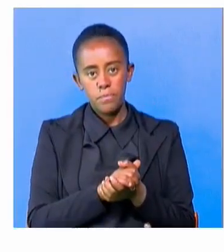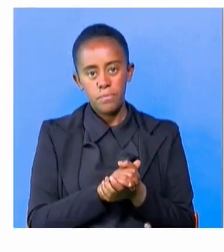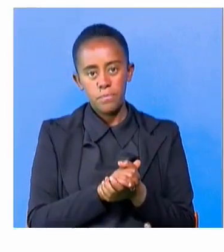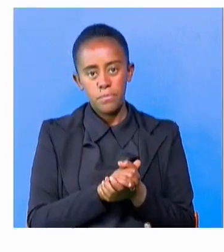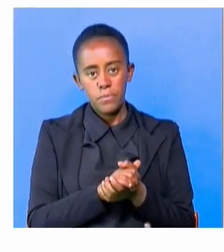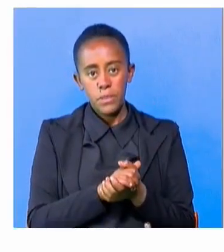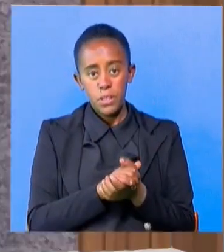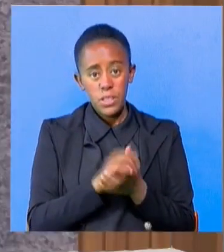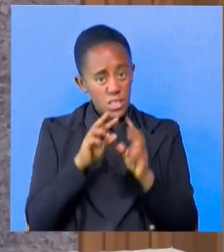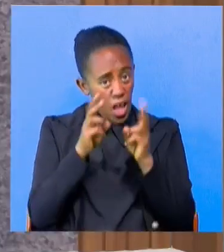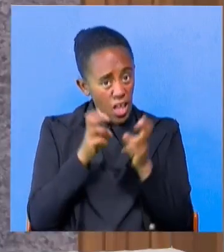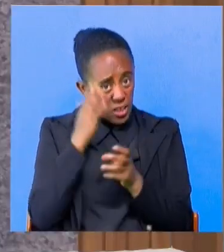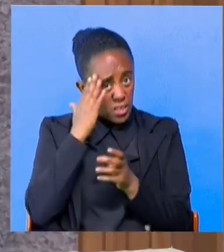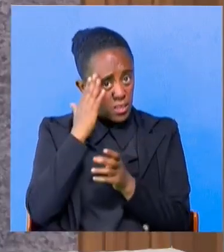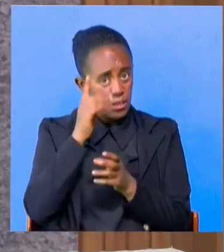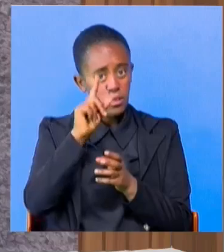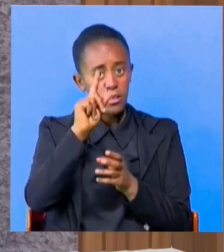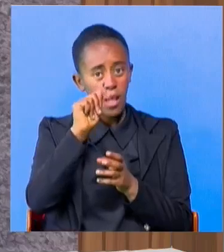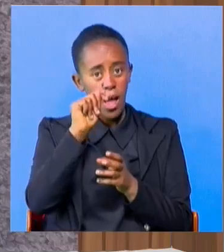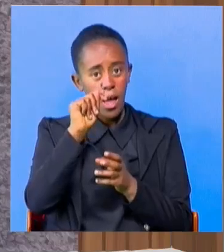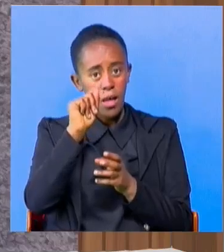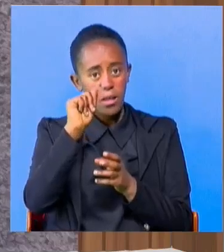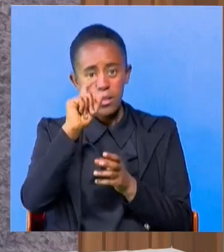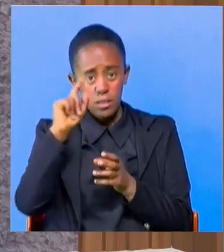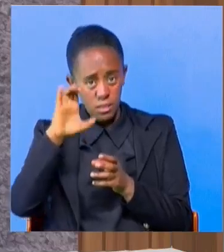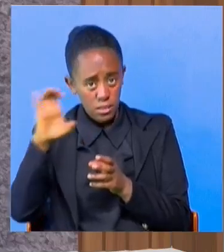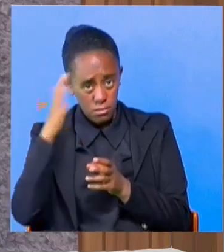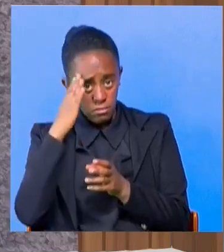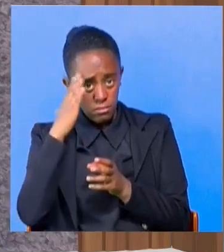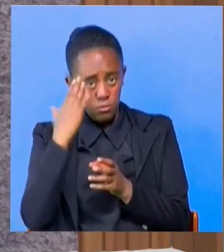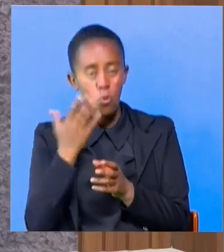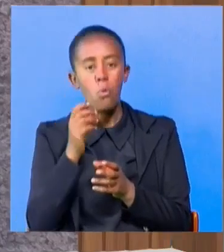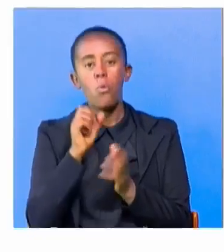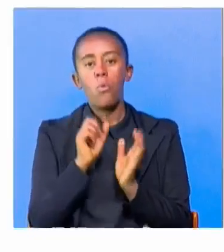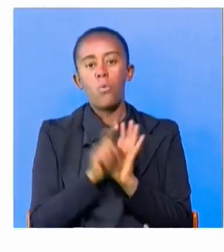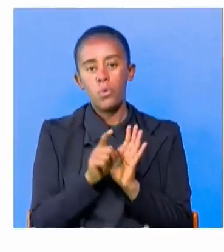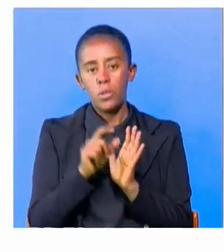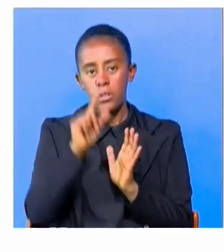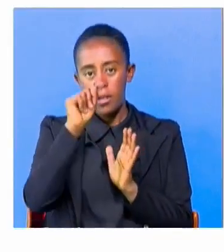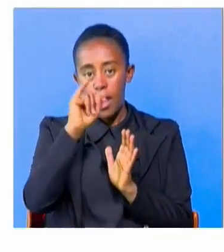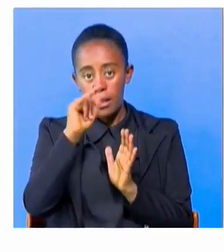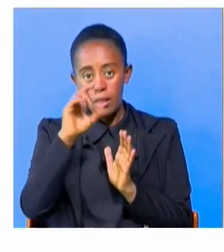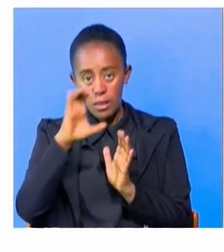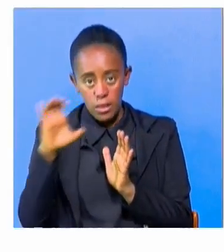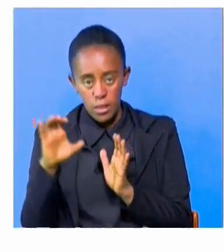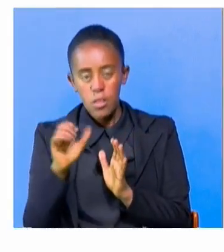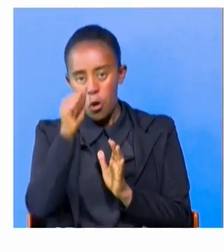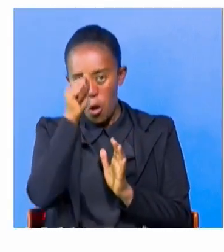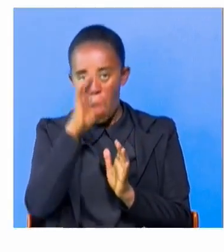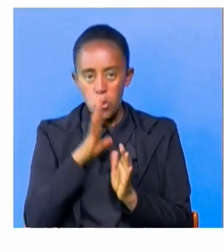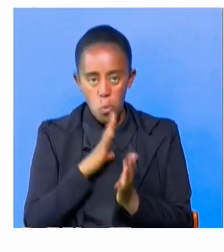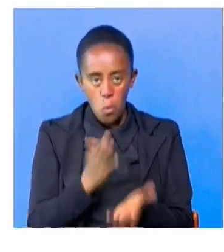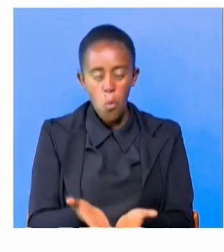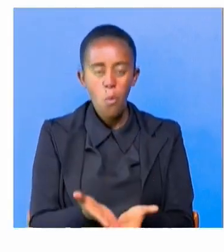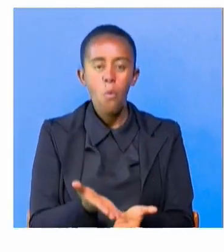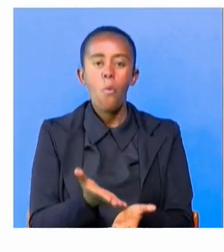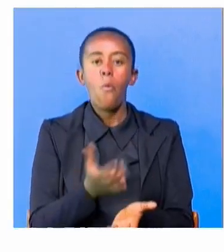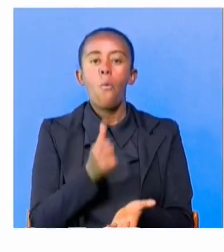You know what titles means? All right. Titles are like Ato,